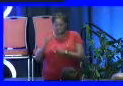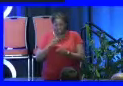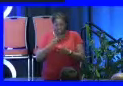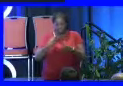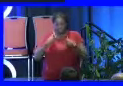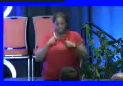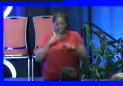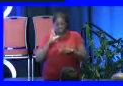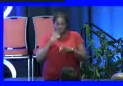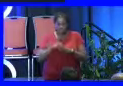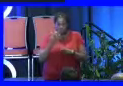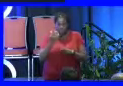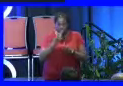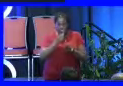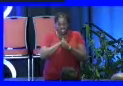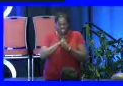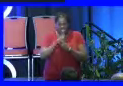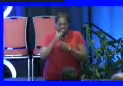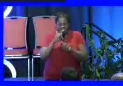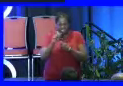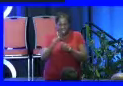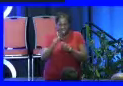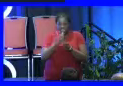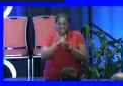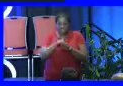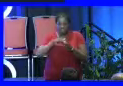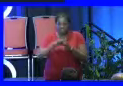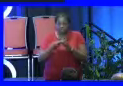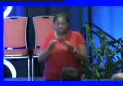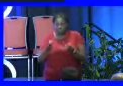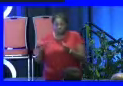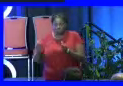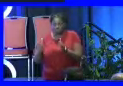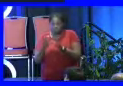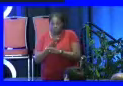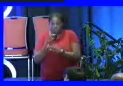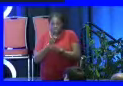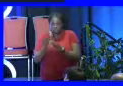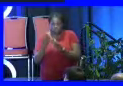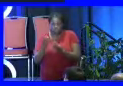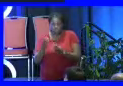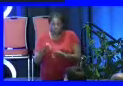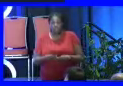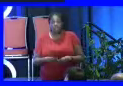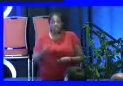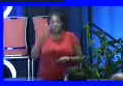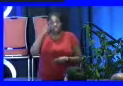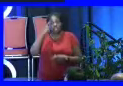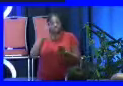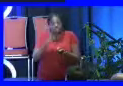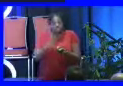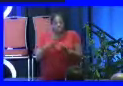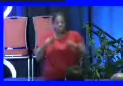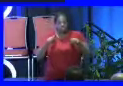this field because I love data. And I love solving problems with data. I think in